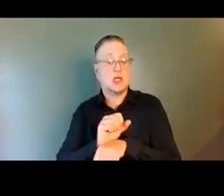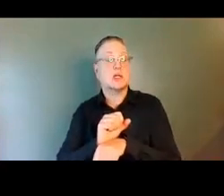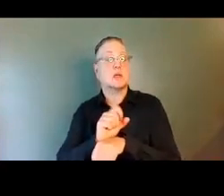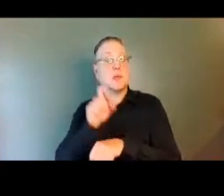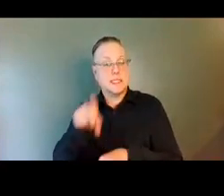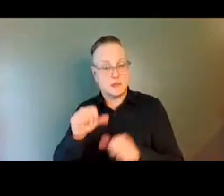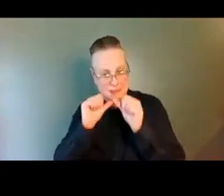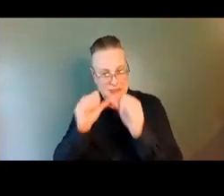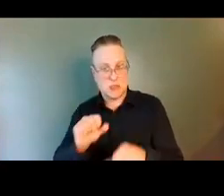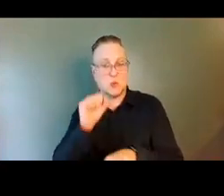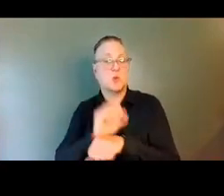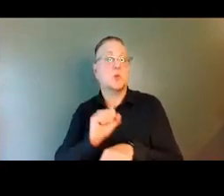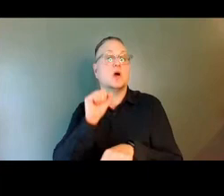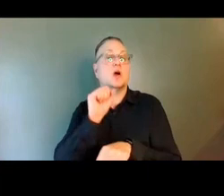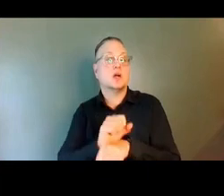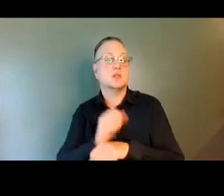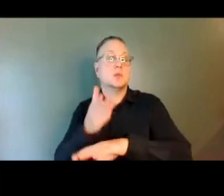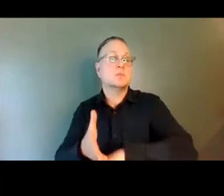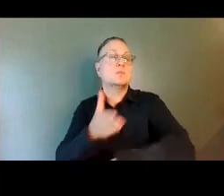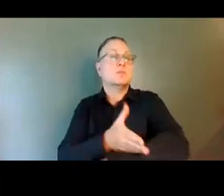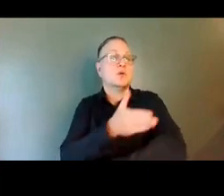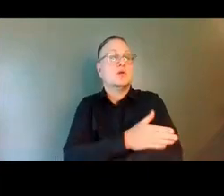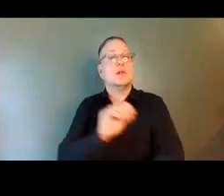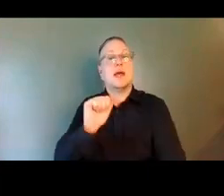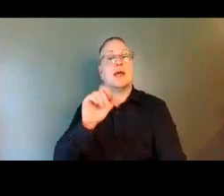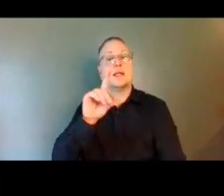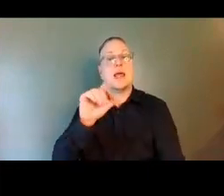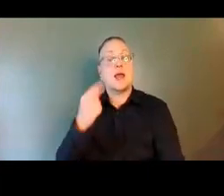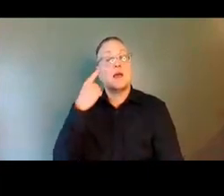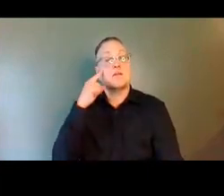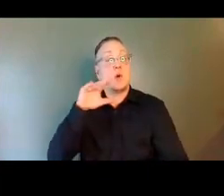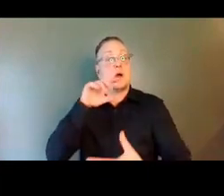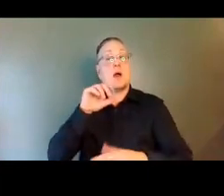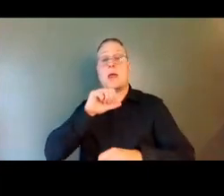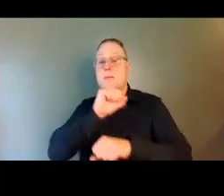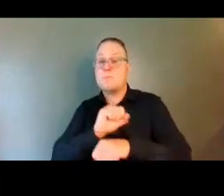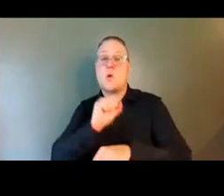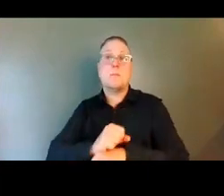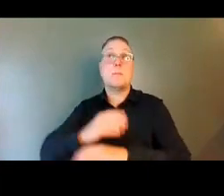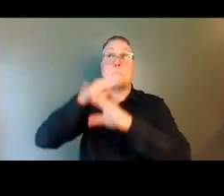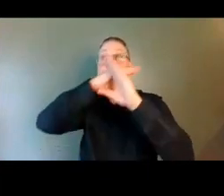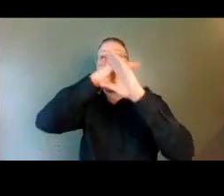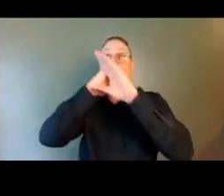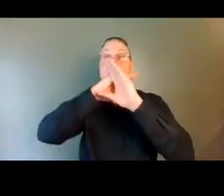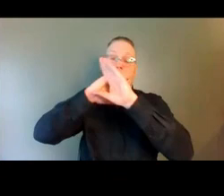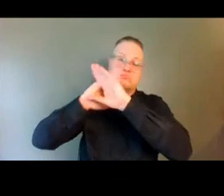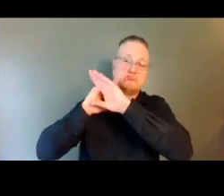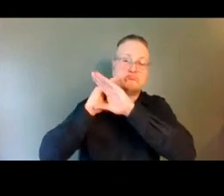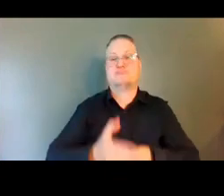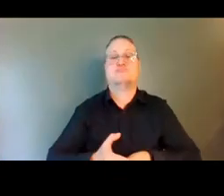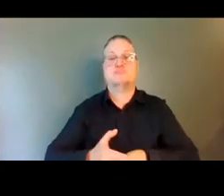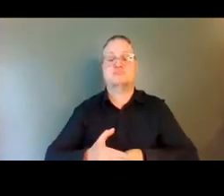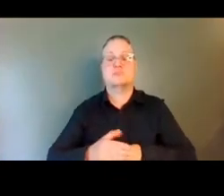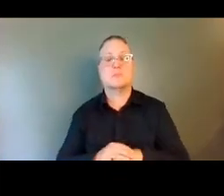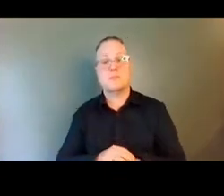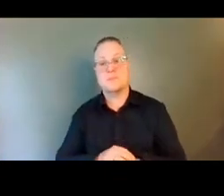on the improvement of ADA to overcome employment barrier and increase employment levels.